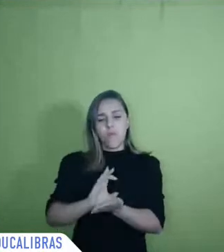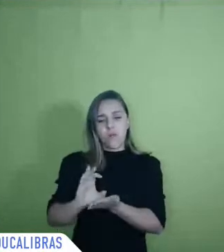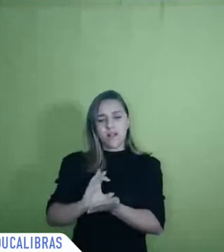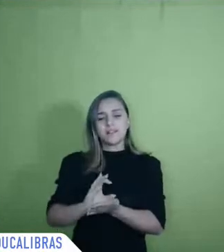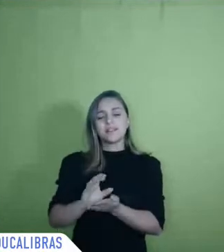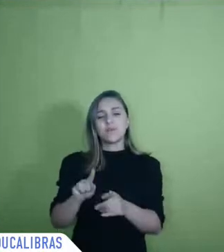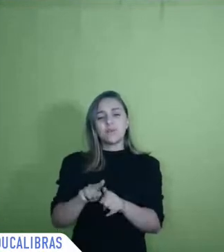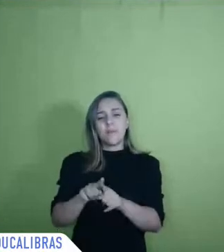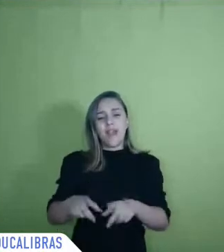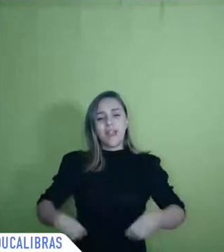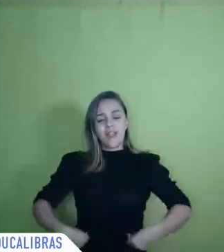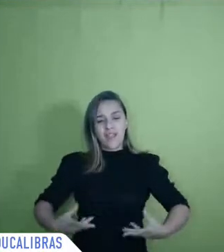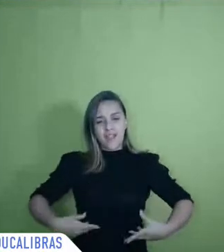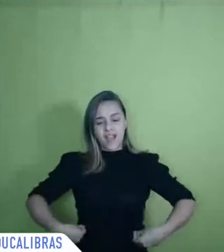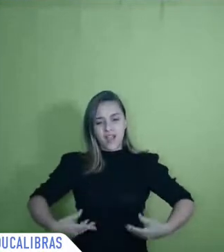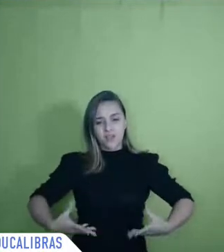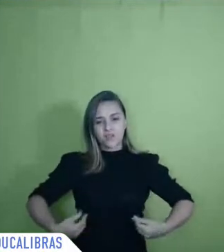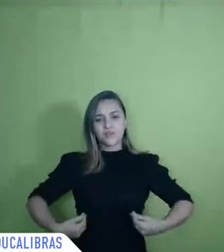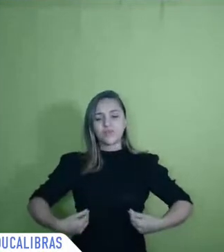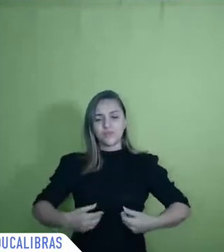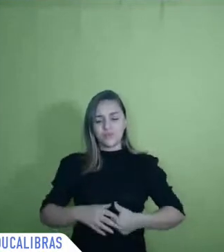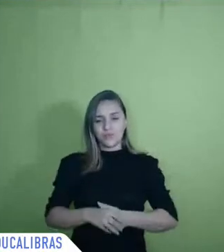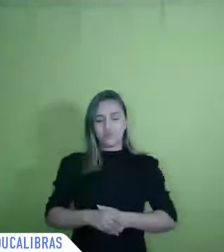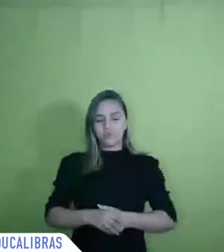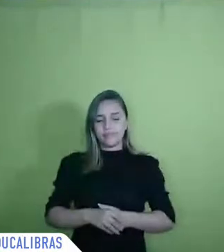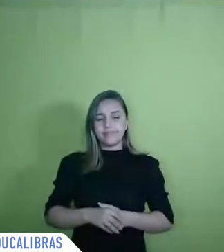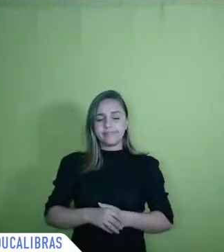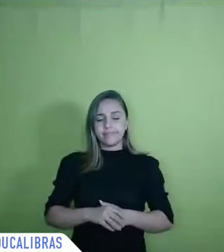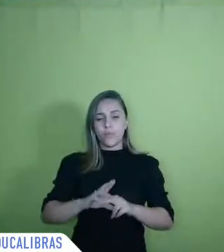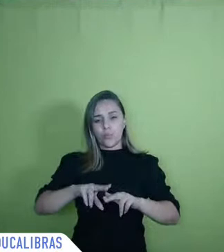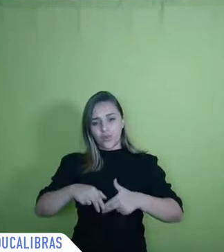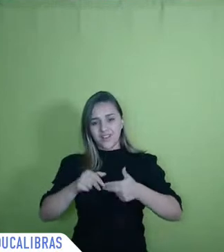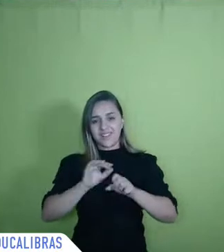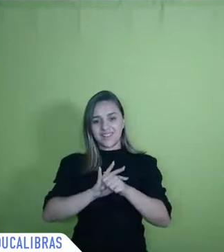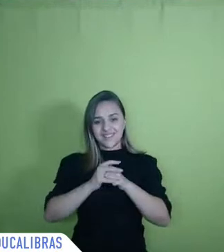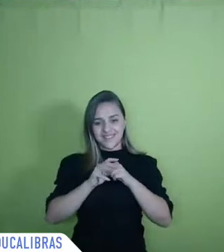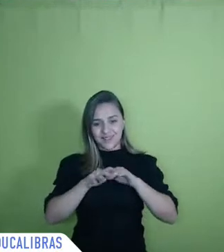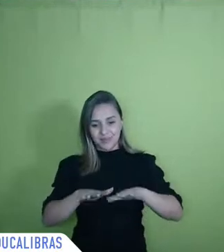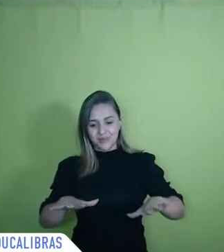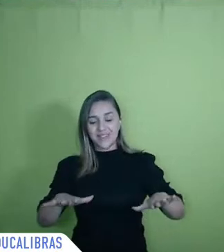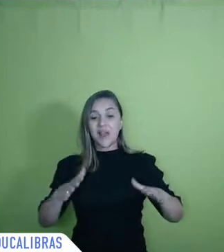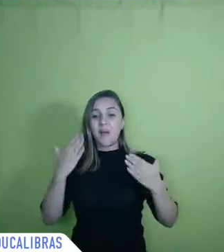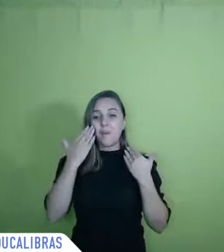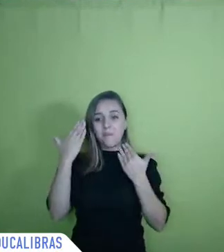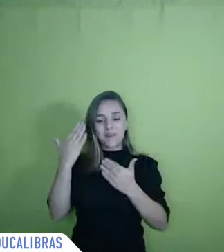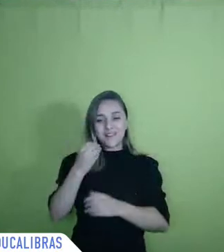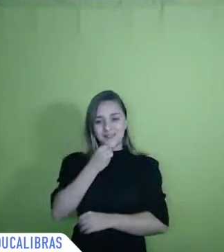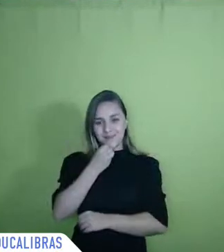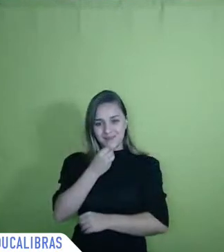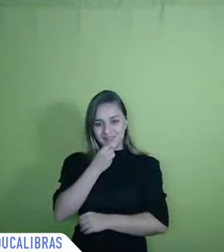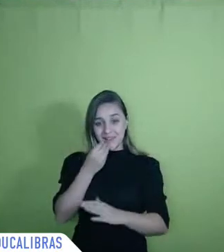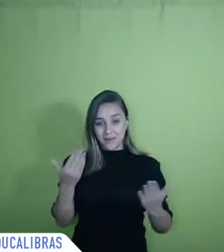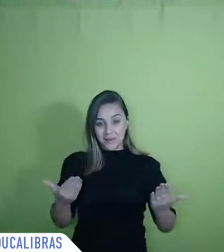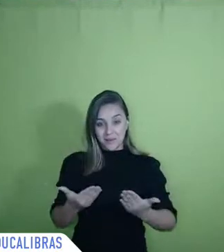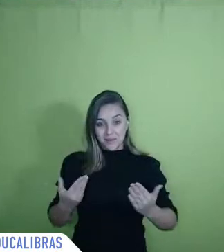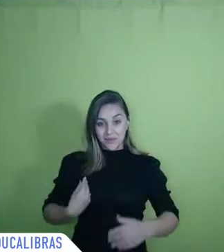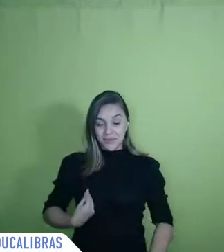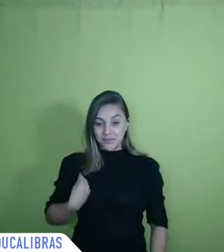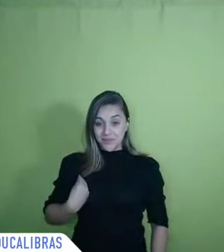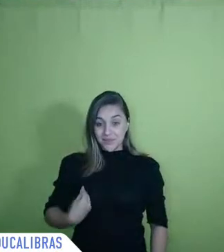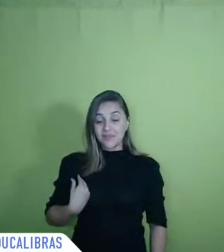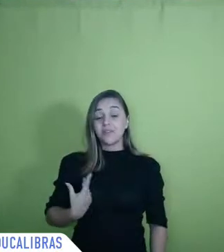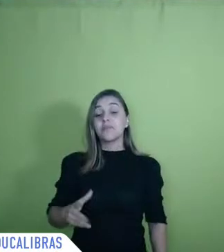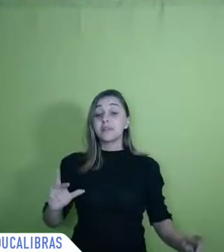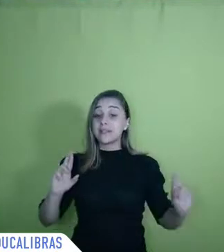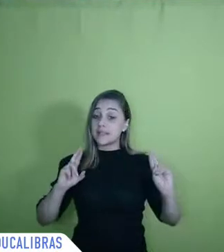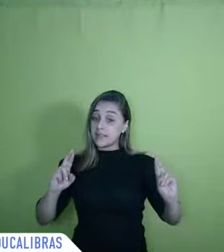be great if we could have that fulfilled and actually in place. And this would help with the pandemic's